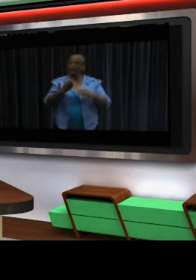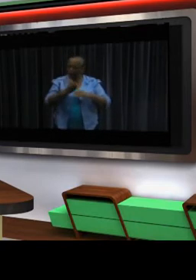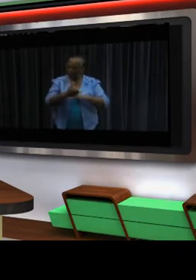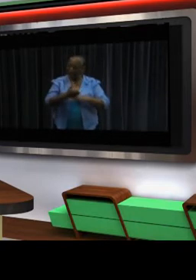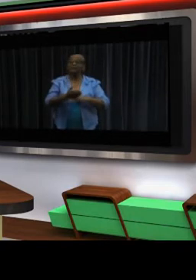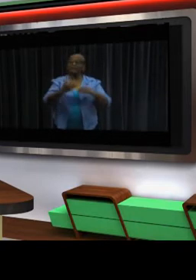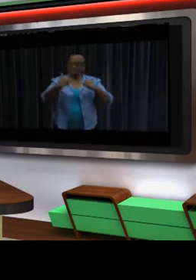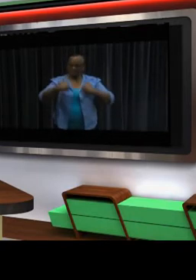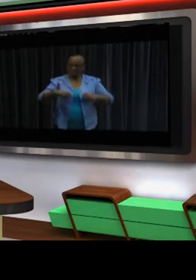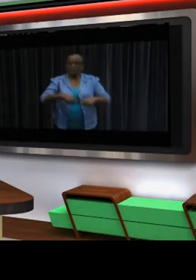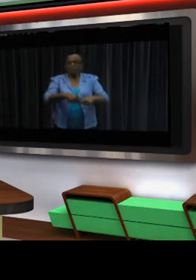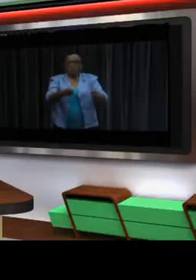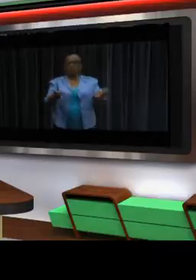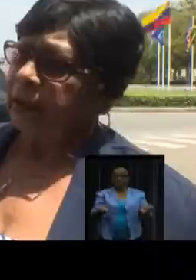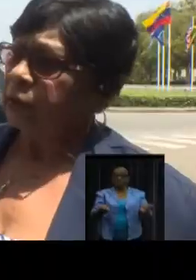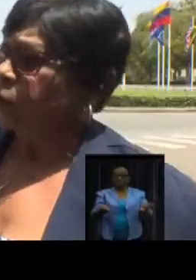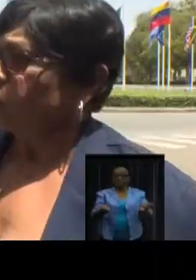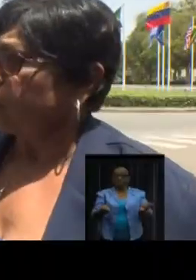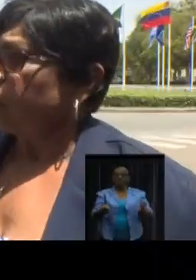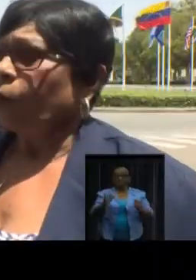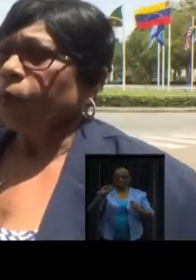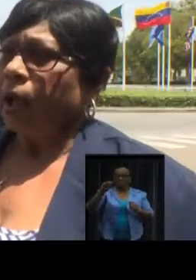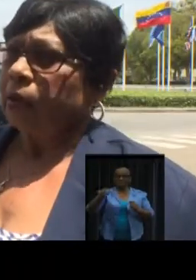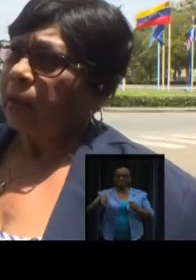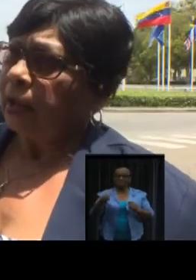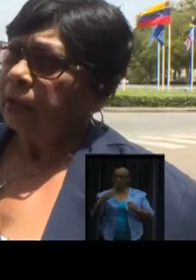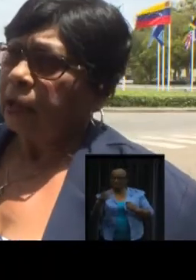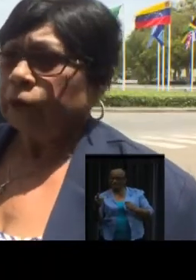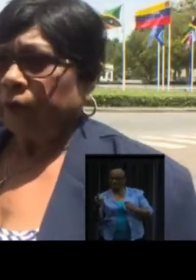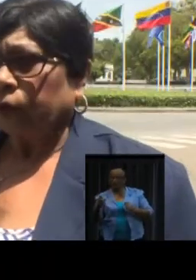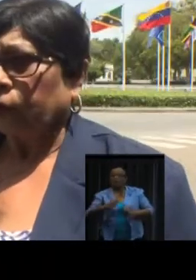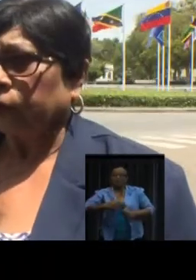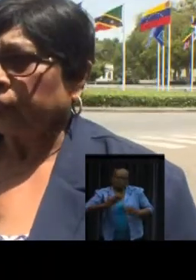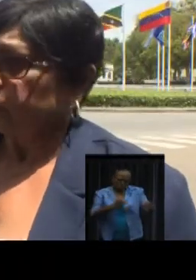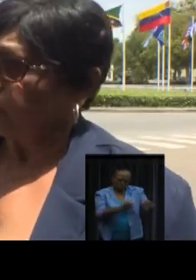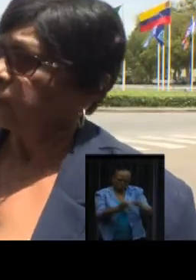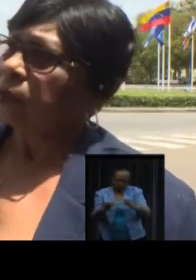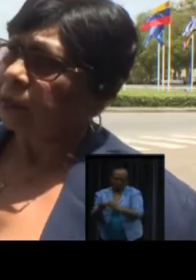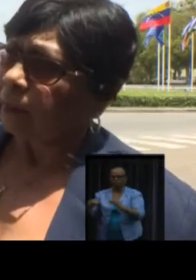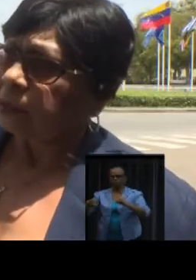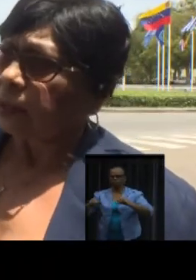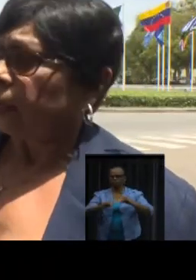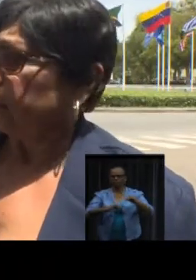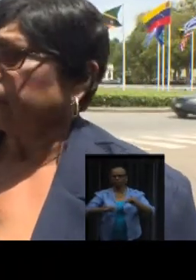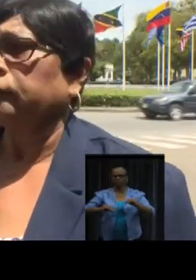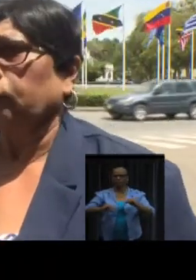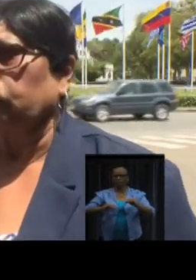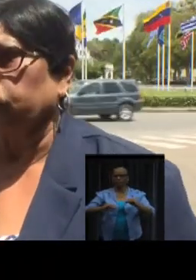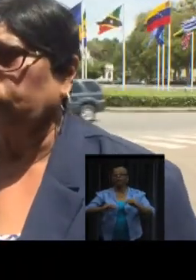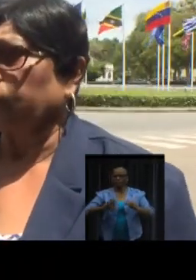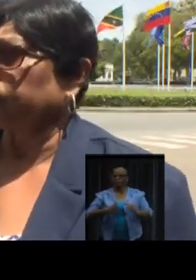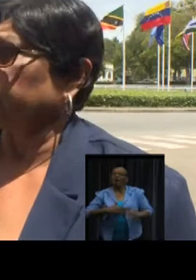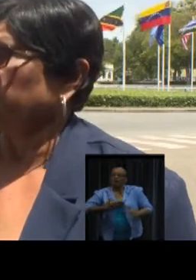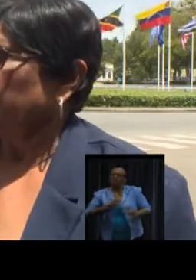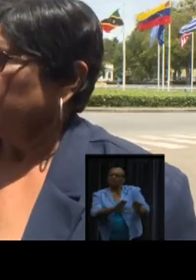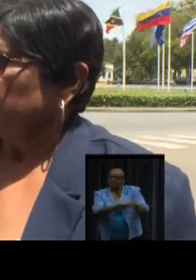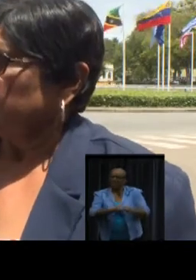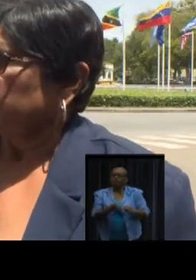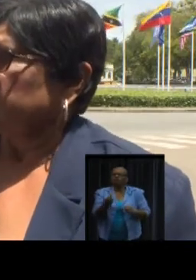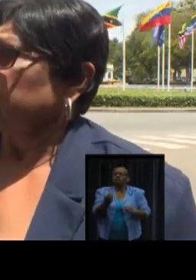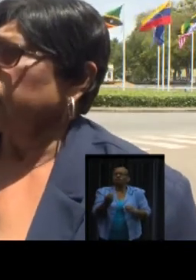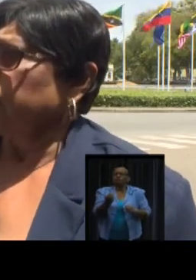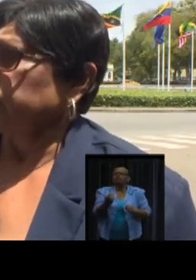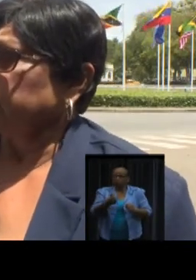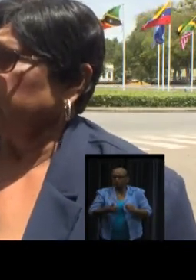rates. Minister Rulin Samsudin said that there have been discussions with interest groups to come up